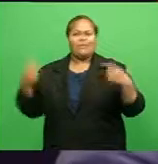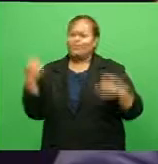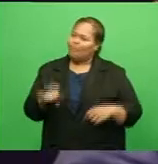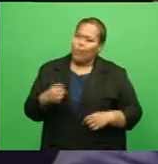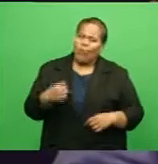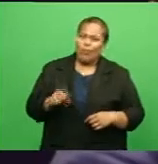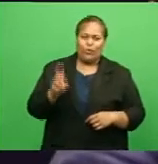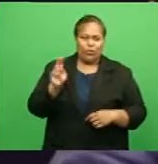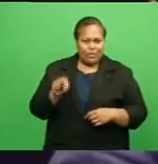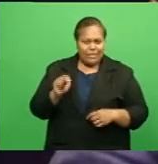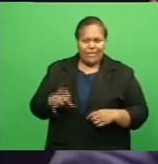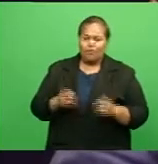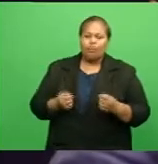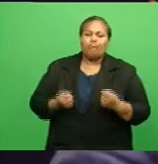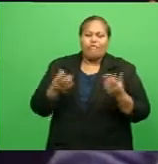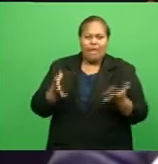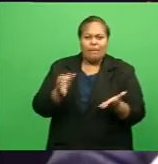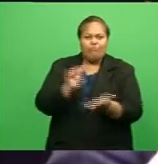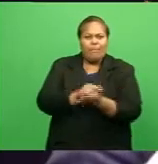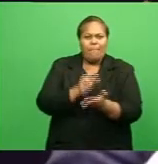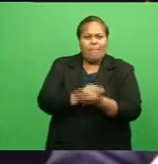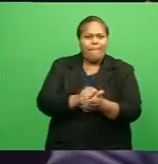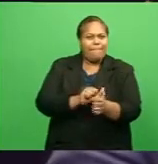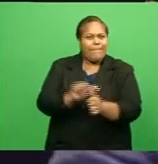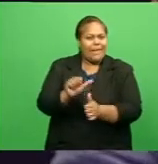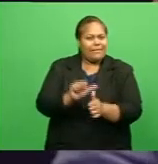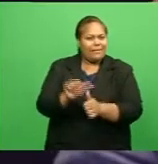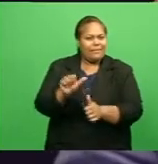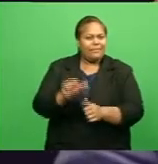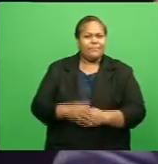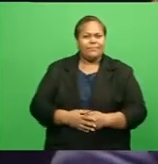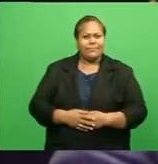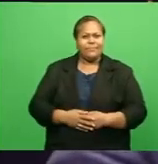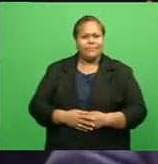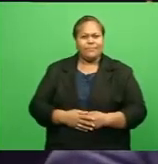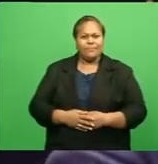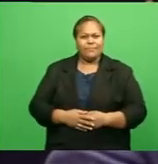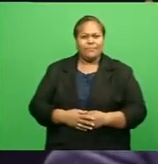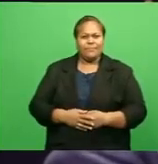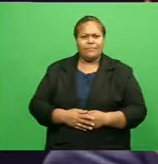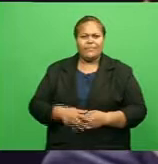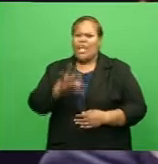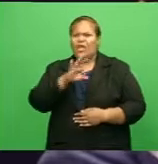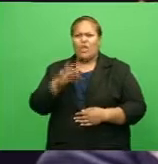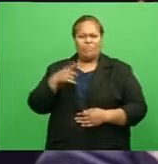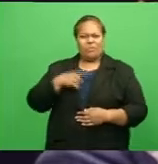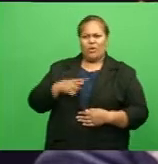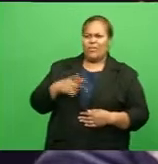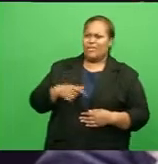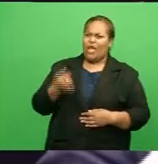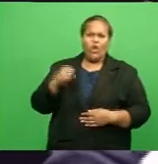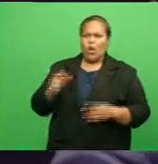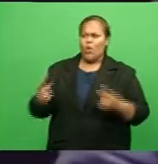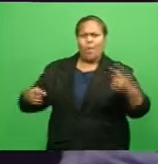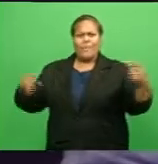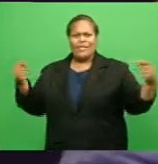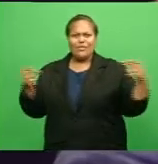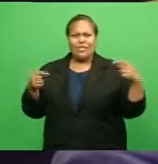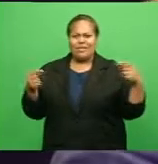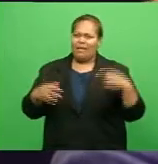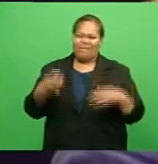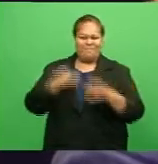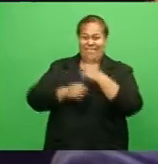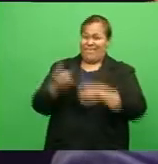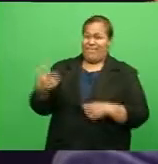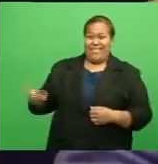that, not only does it mean that they will become lazy as a business, they won't be efficient